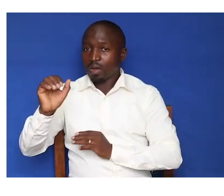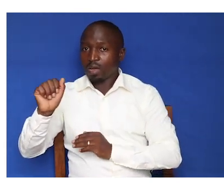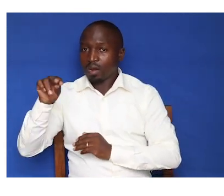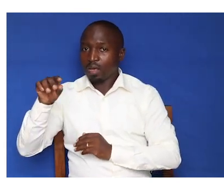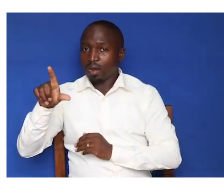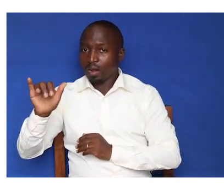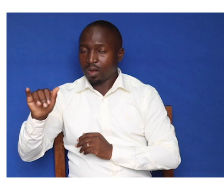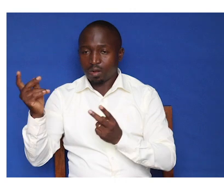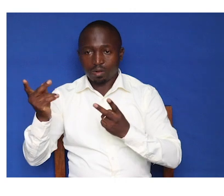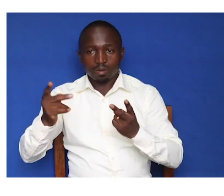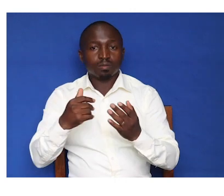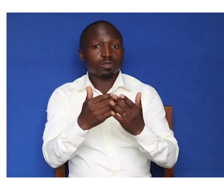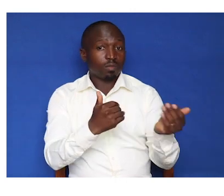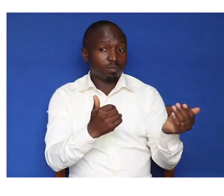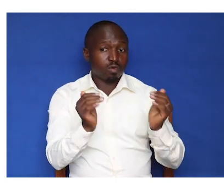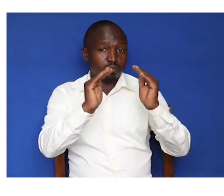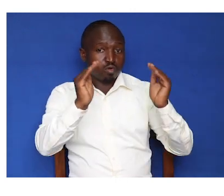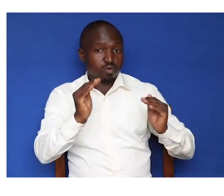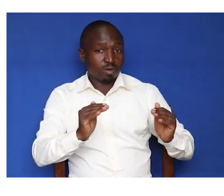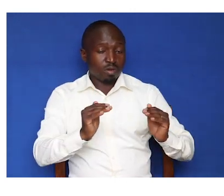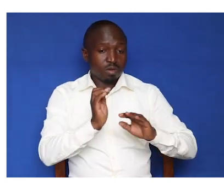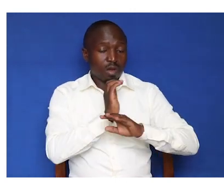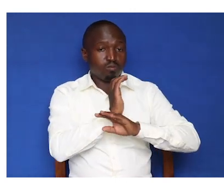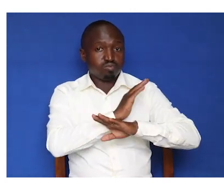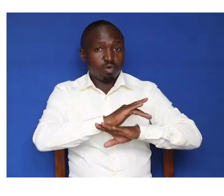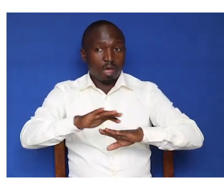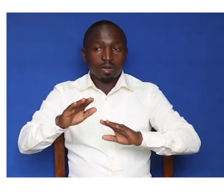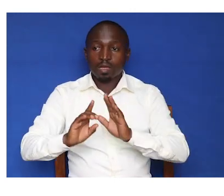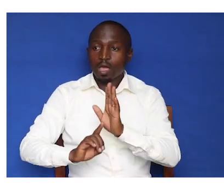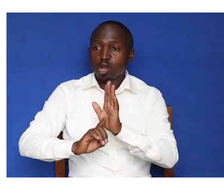determined by the shape of northwestern African coastline.